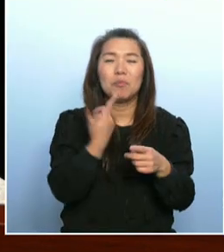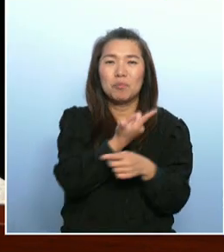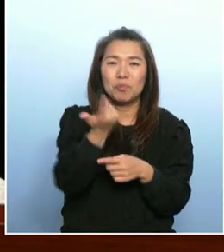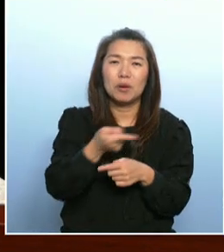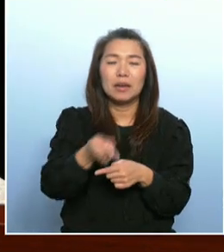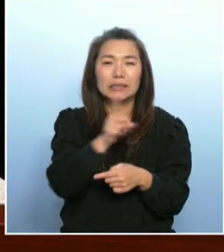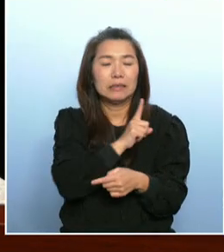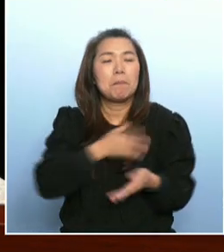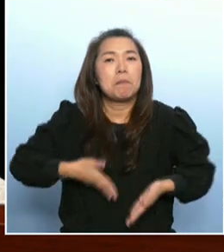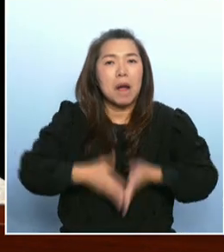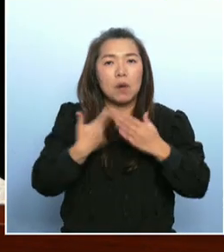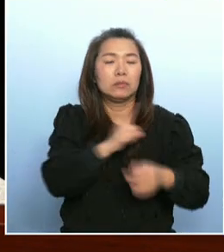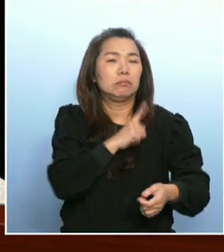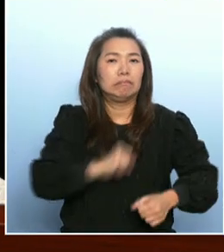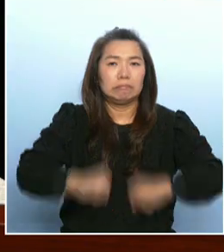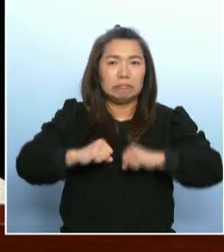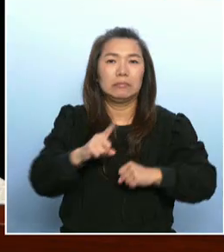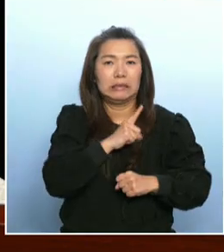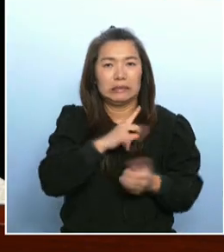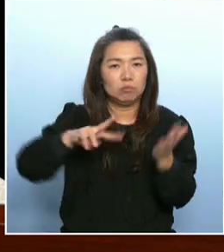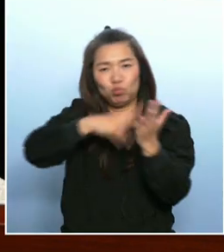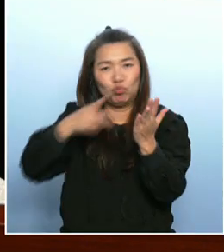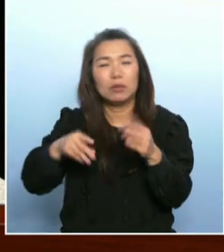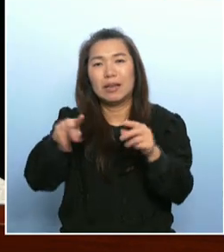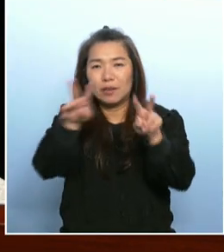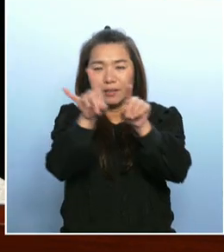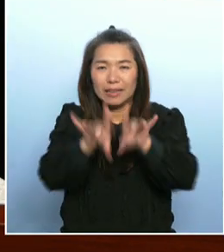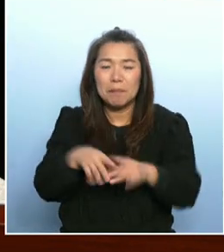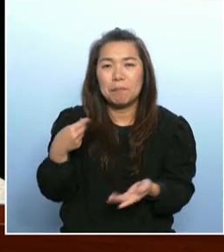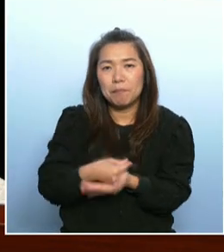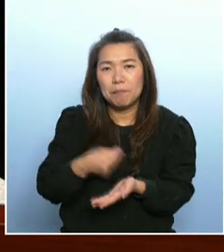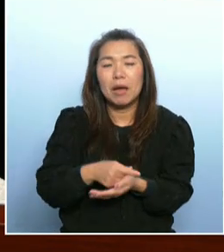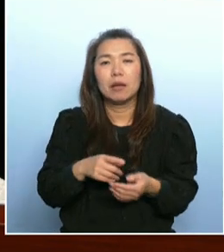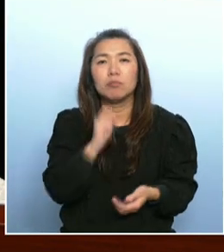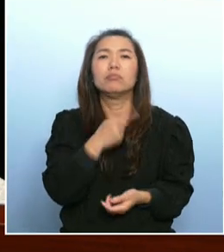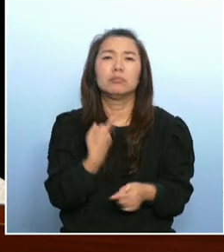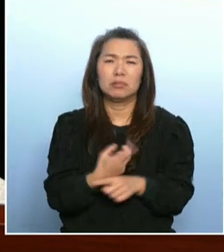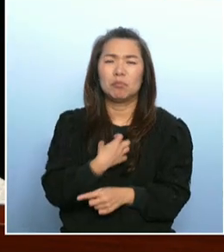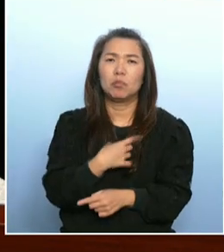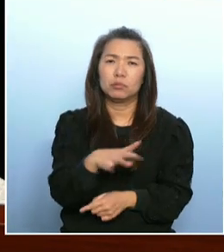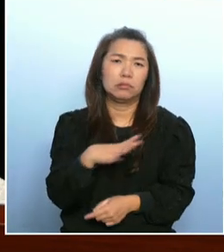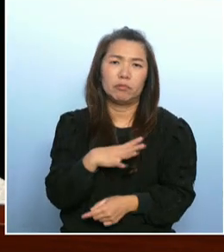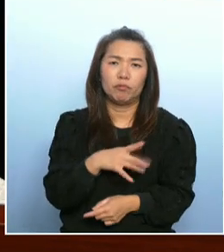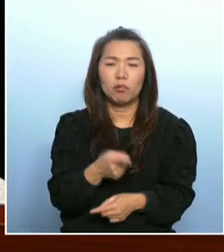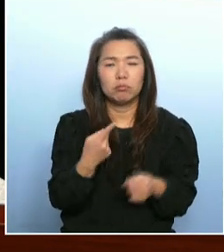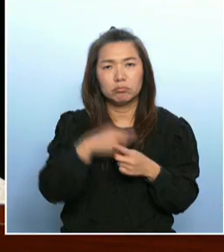And as a result, some patient groups try to change the parts of the wheelchair on their